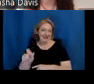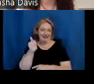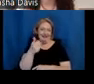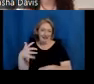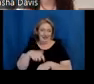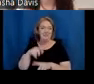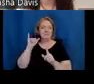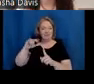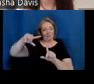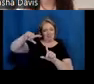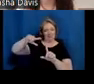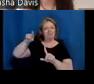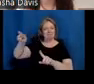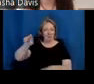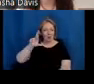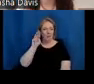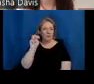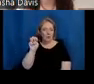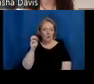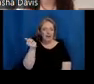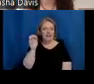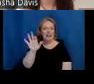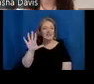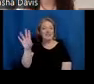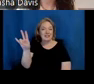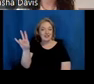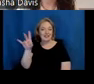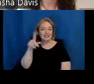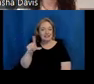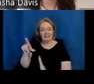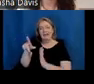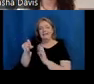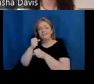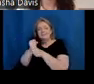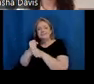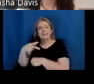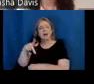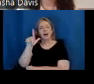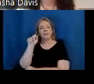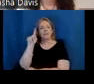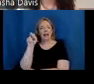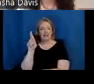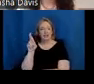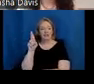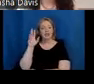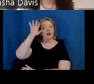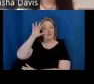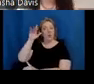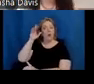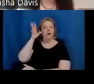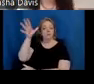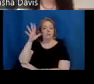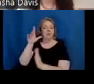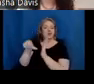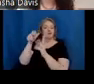in 1957, showing him at work on a plaster for the sculpture Bird's Nest. He also frequently